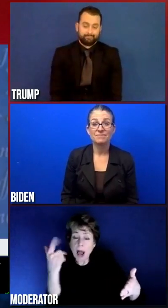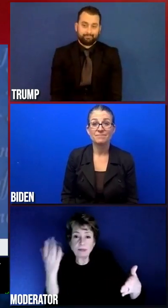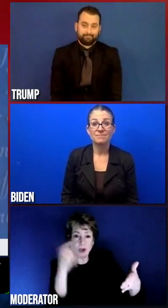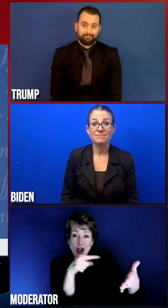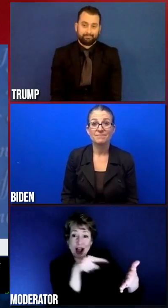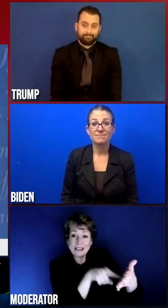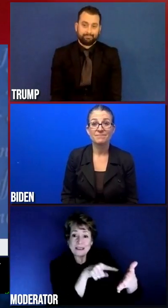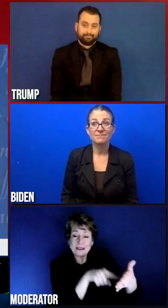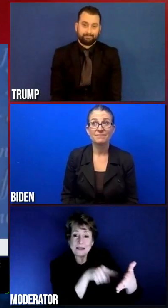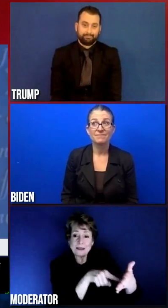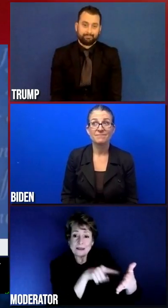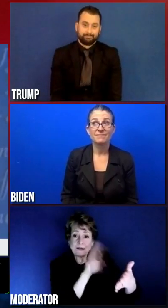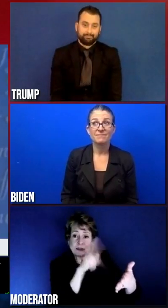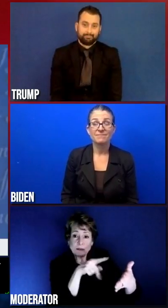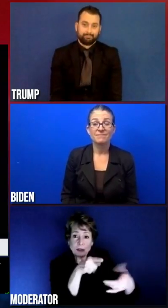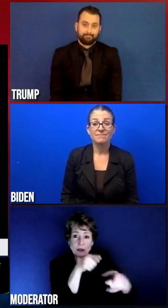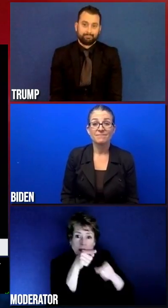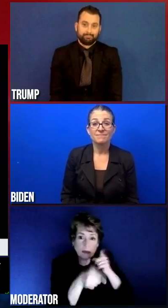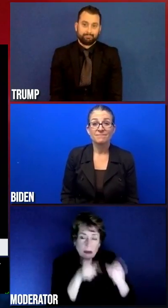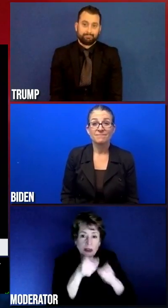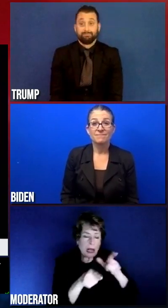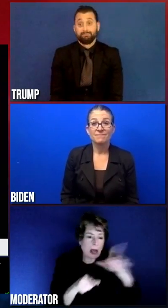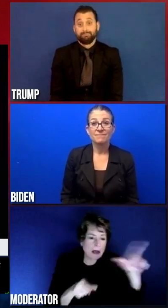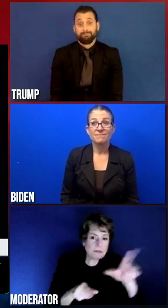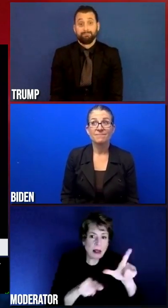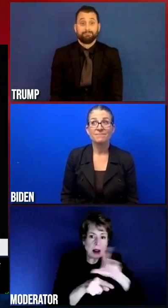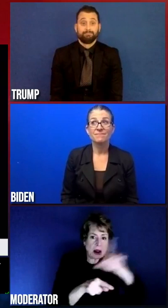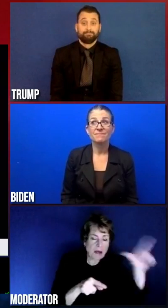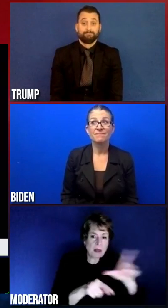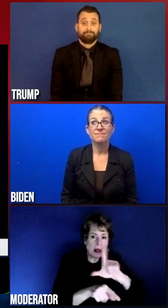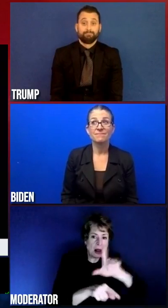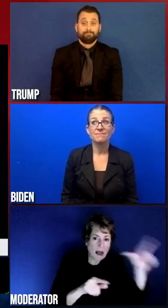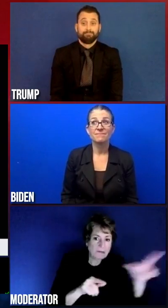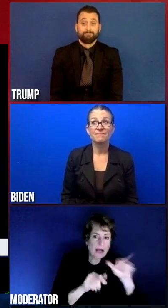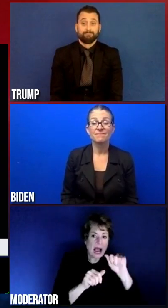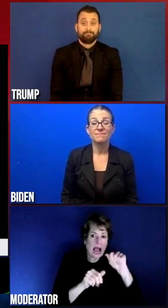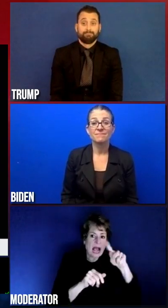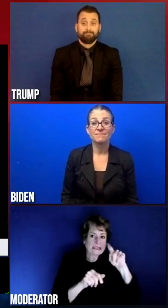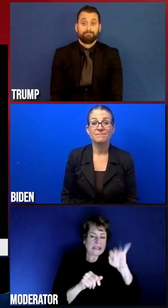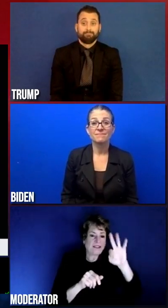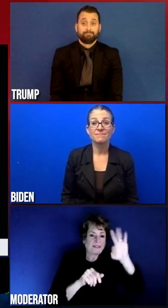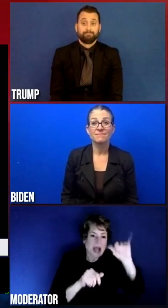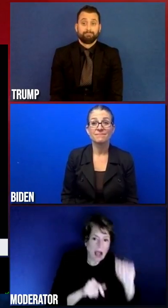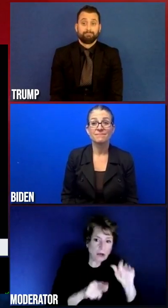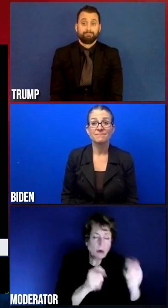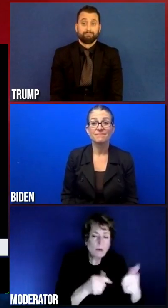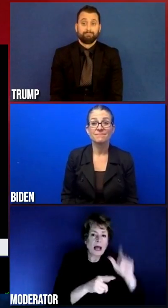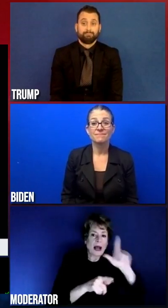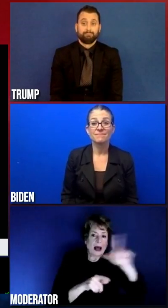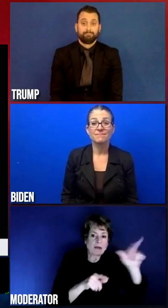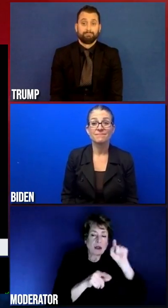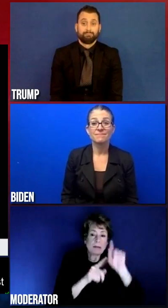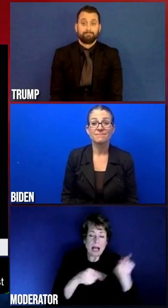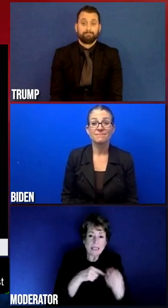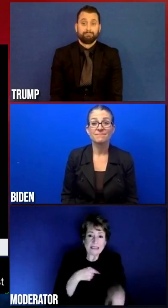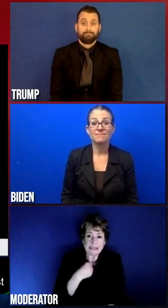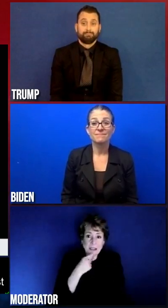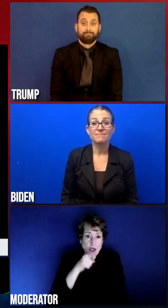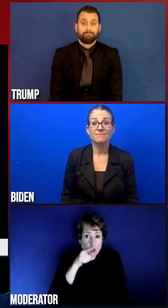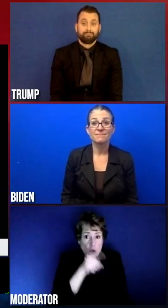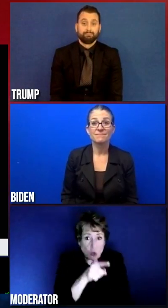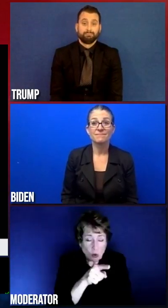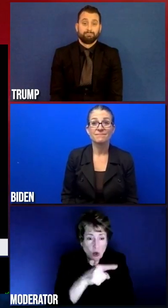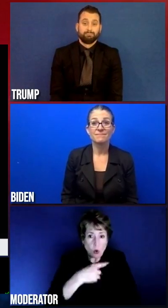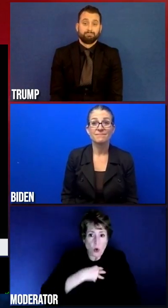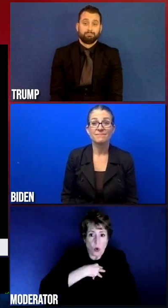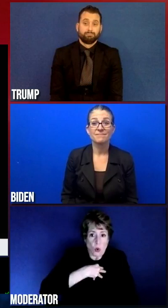left-wing extremist groups. But are you willing tonight to condemn white supremacists and militia groups and to